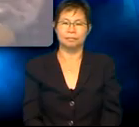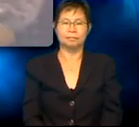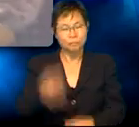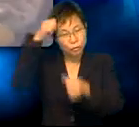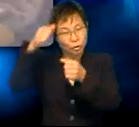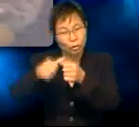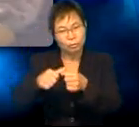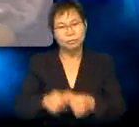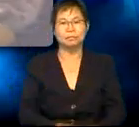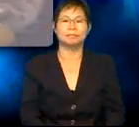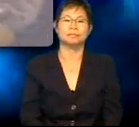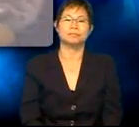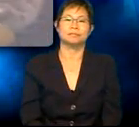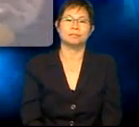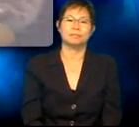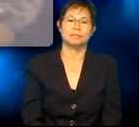Recall.